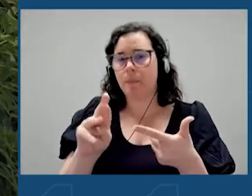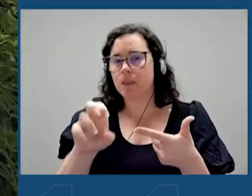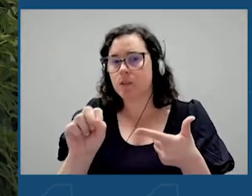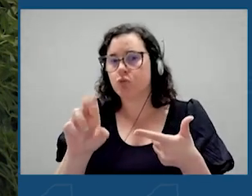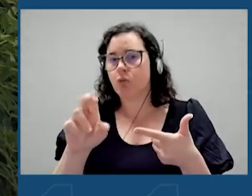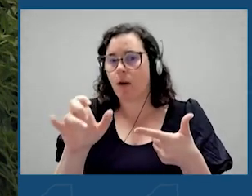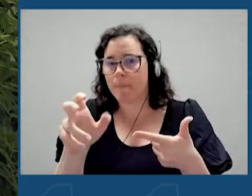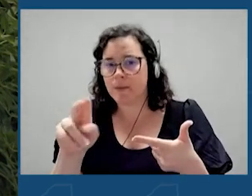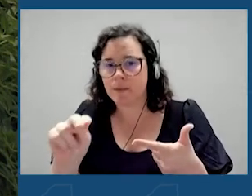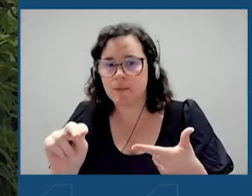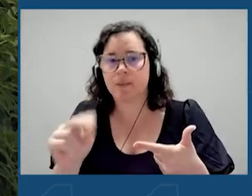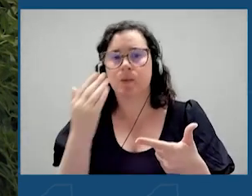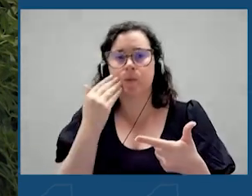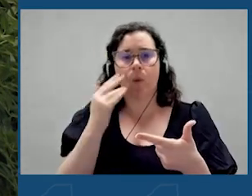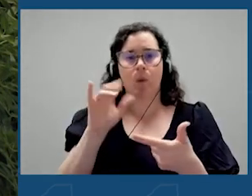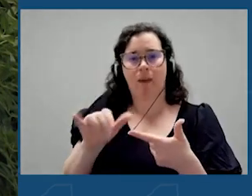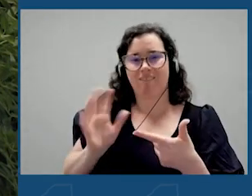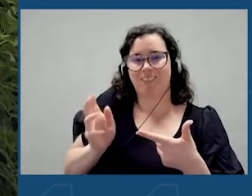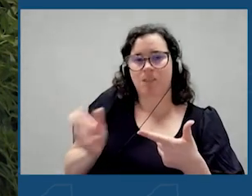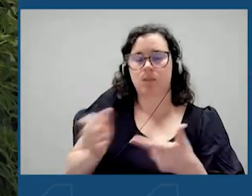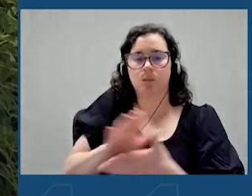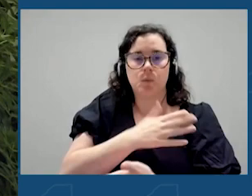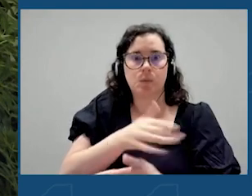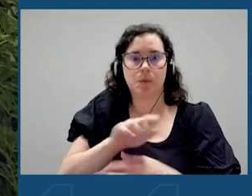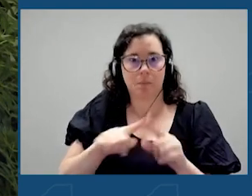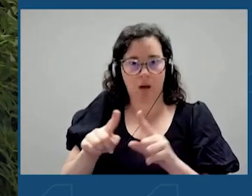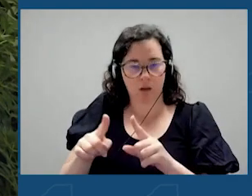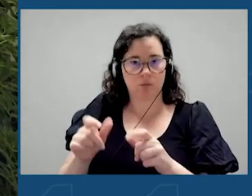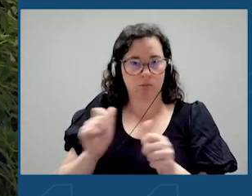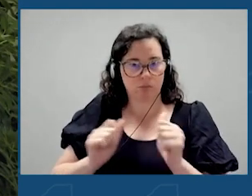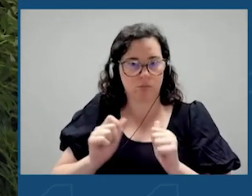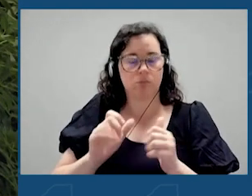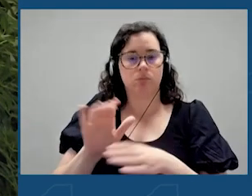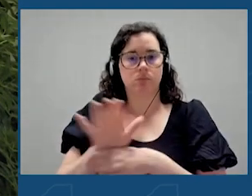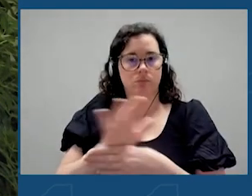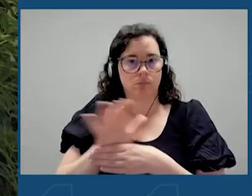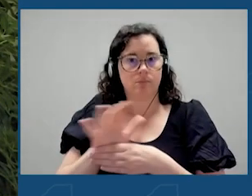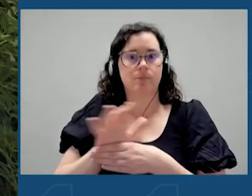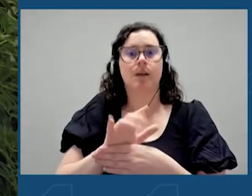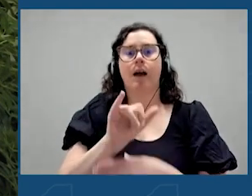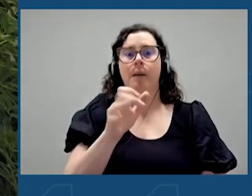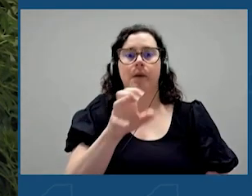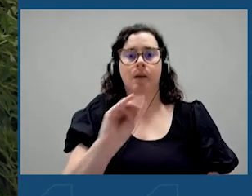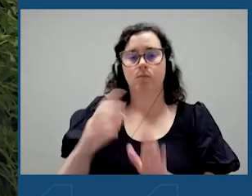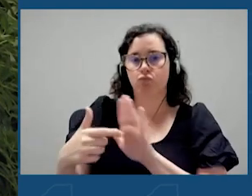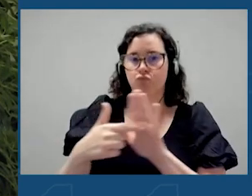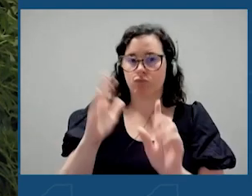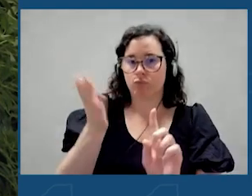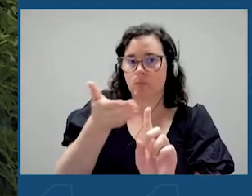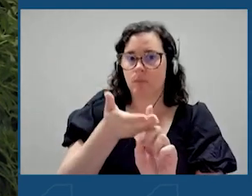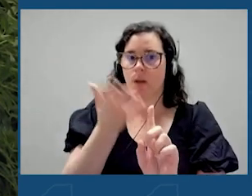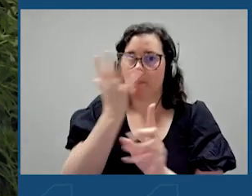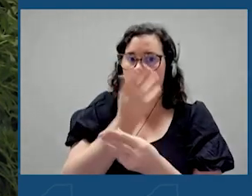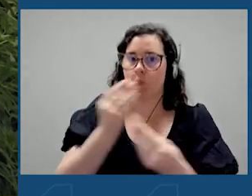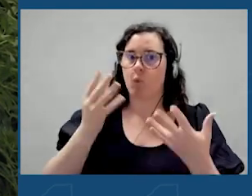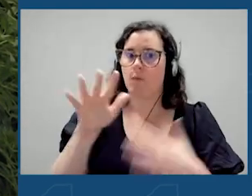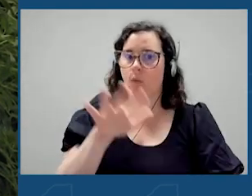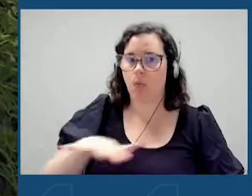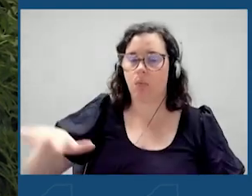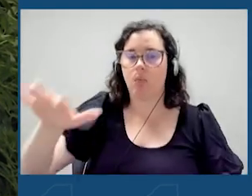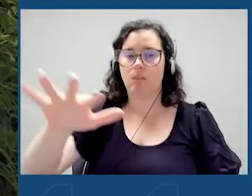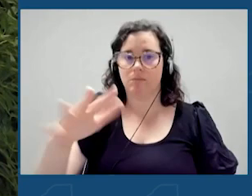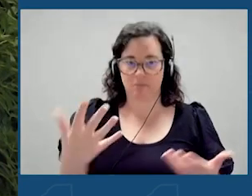see IBM just sold the great outdoors. It's such a beautiful place. So we have a whole series of